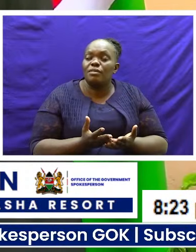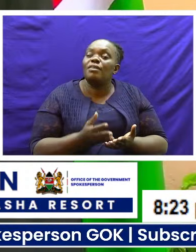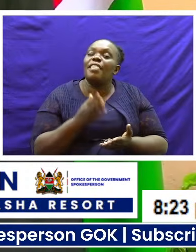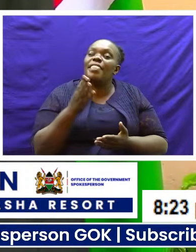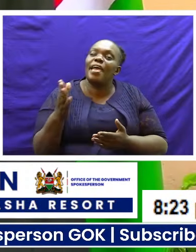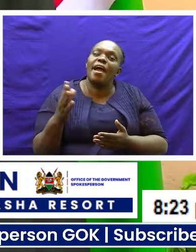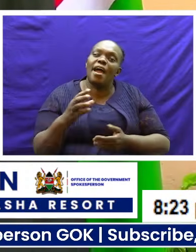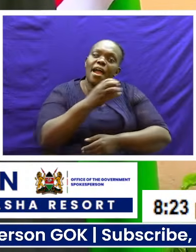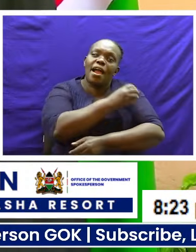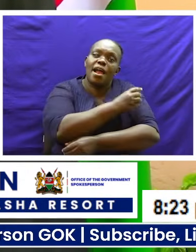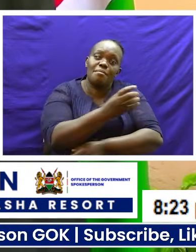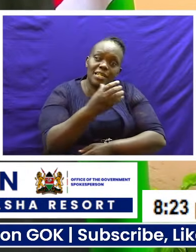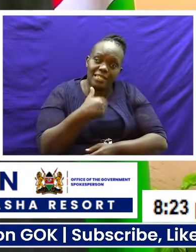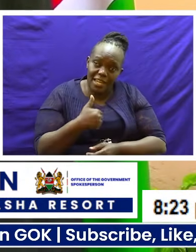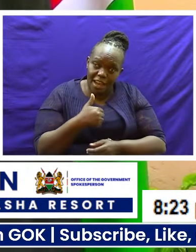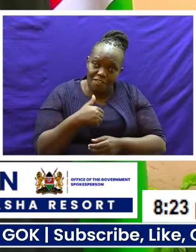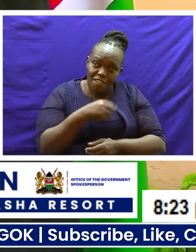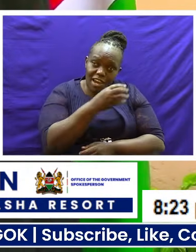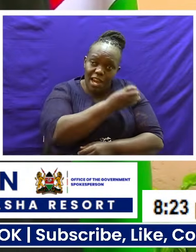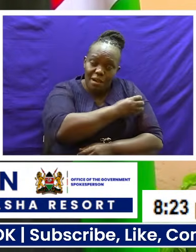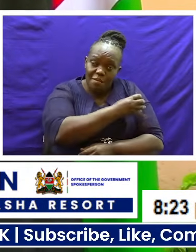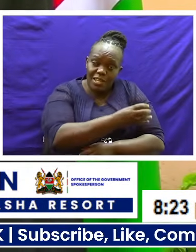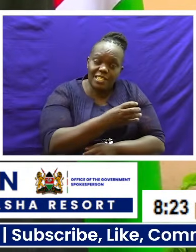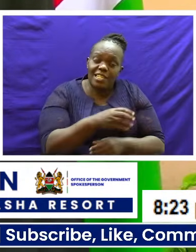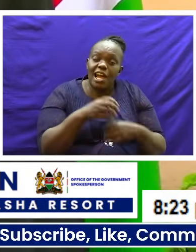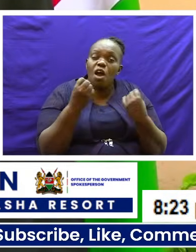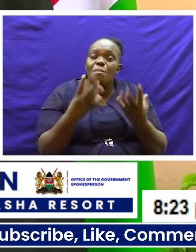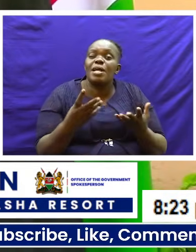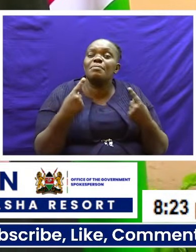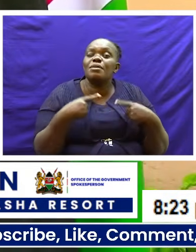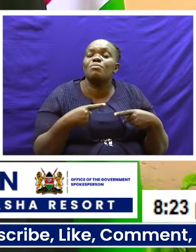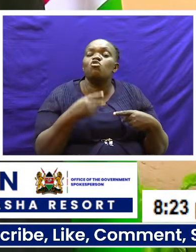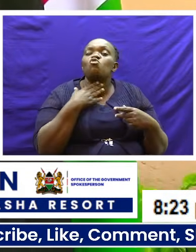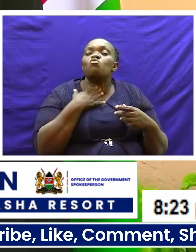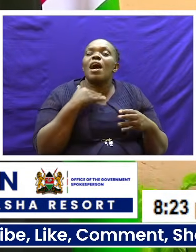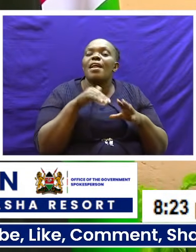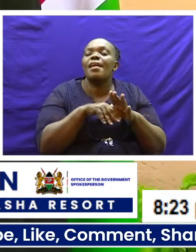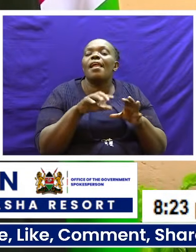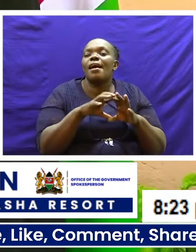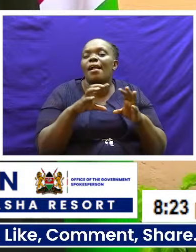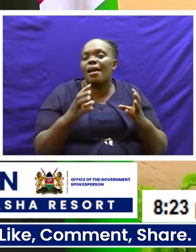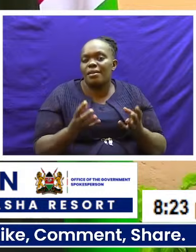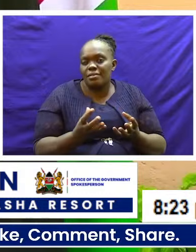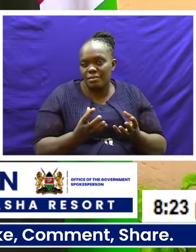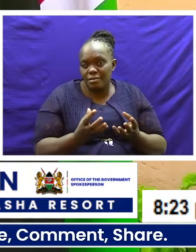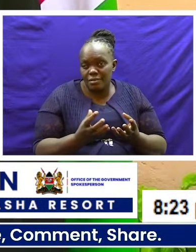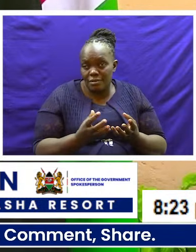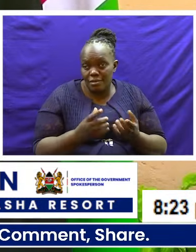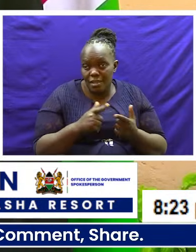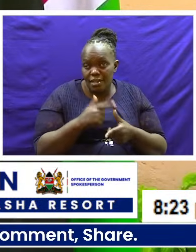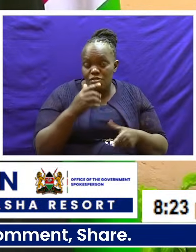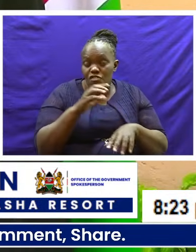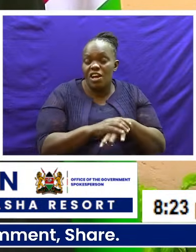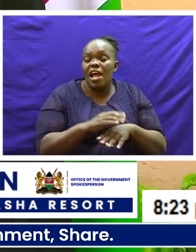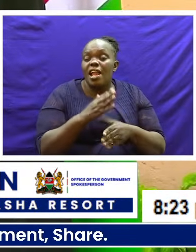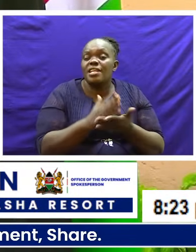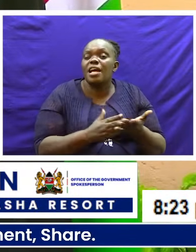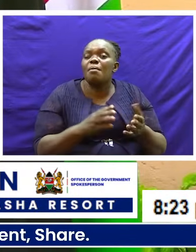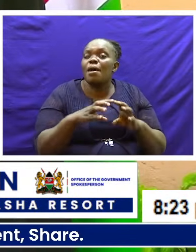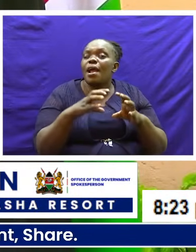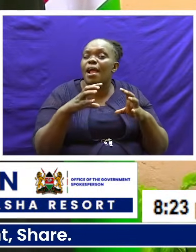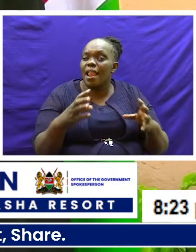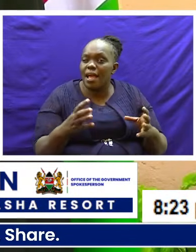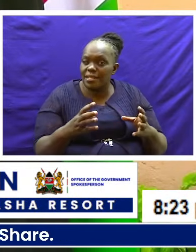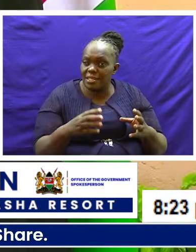available capacities they have. Capacities are how many people do they want in a class. So you find some classes that